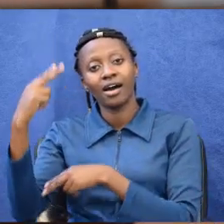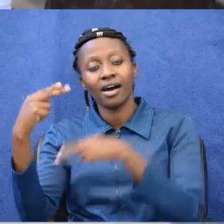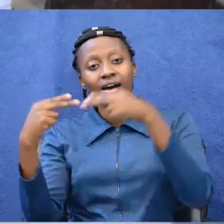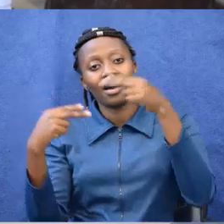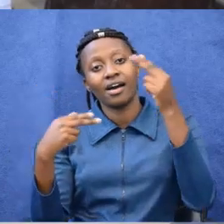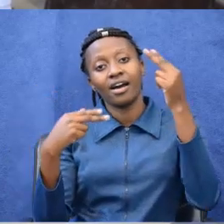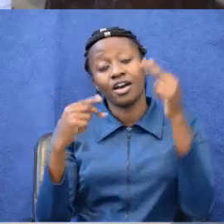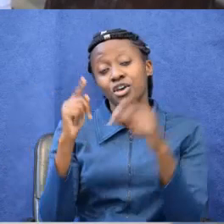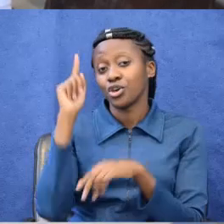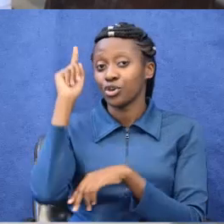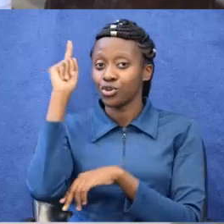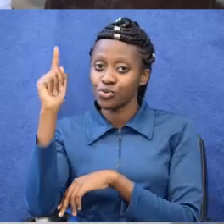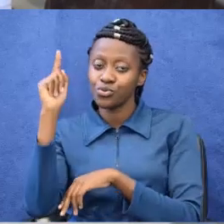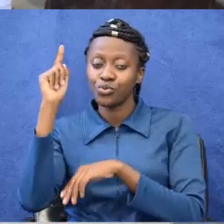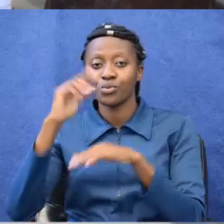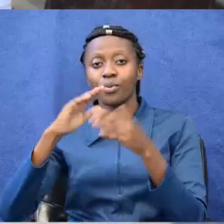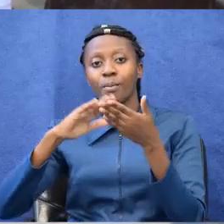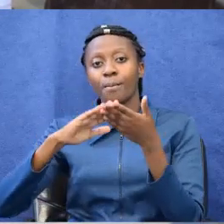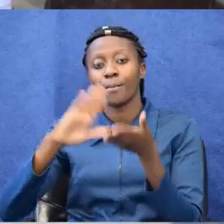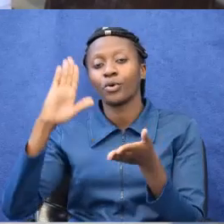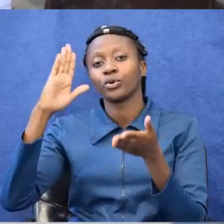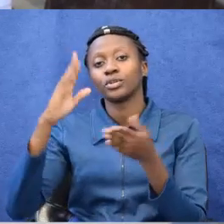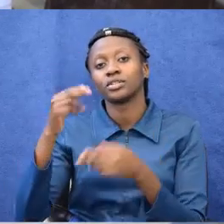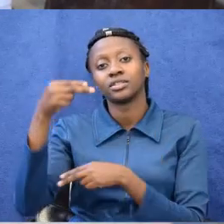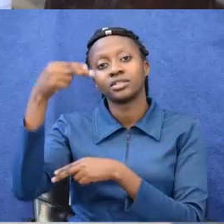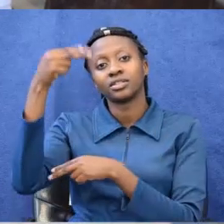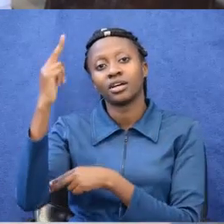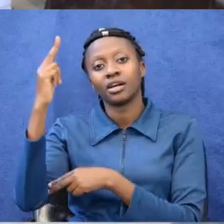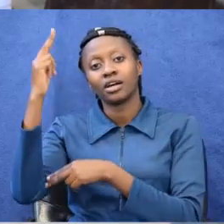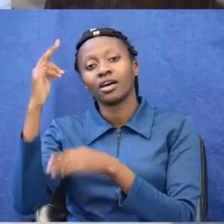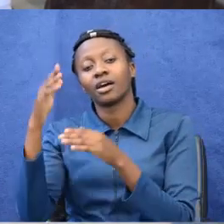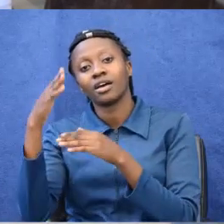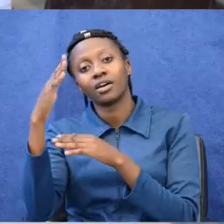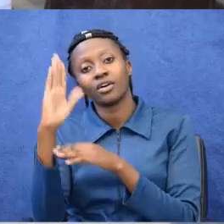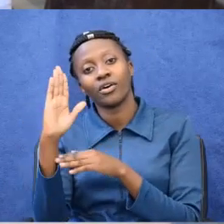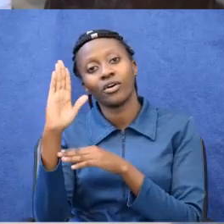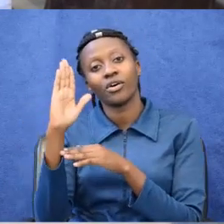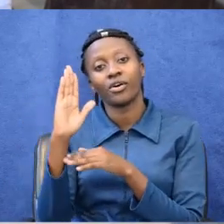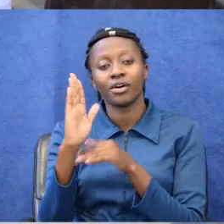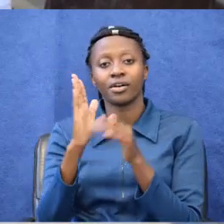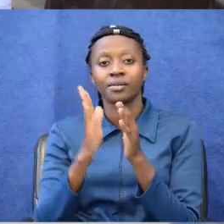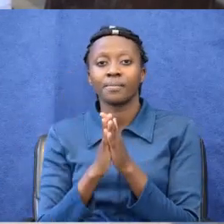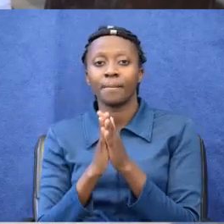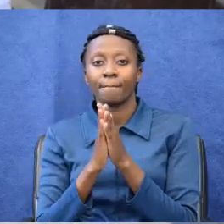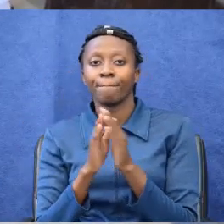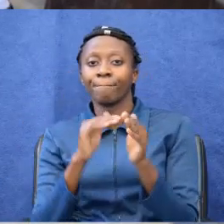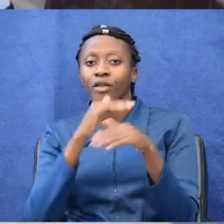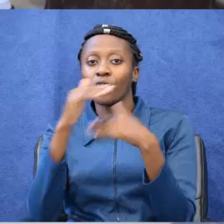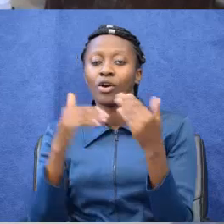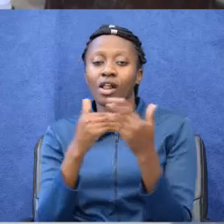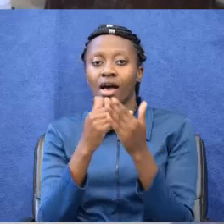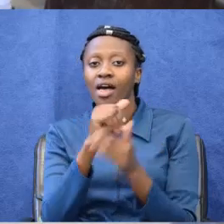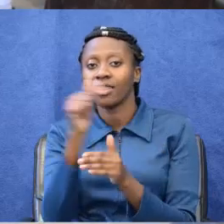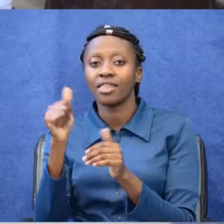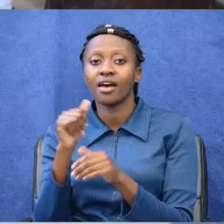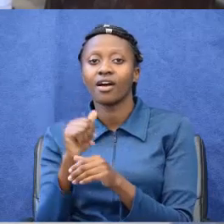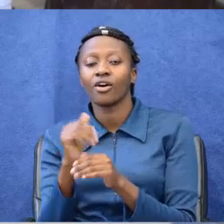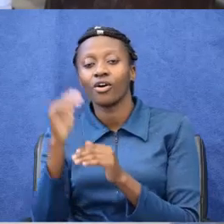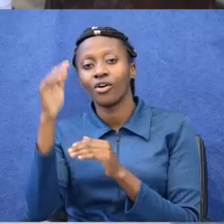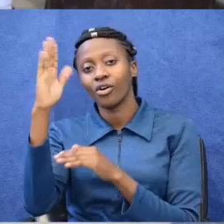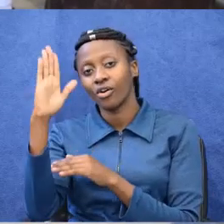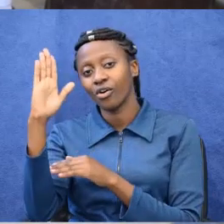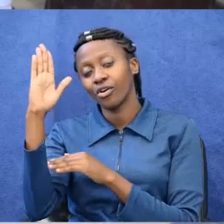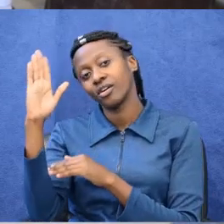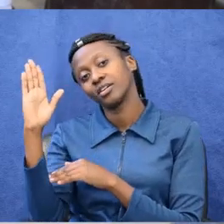high God. You are the most high God. All the